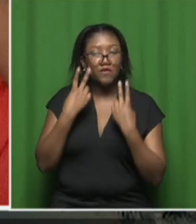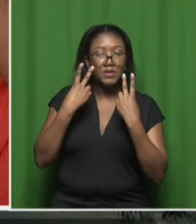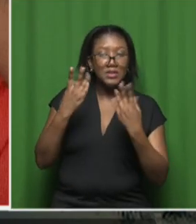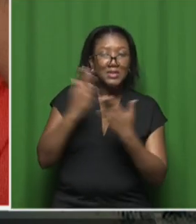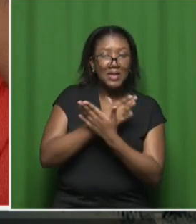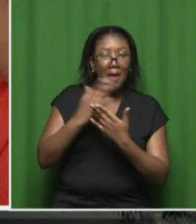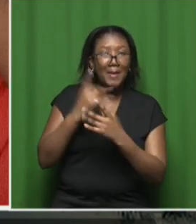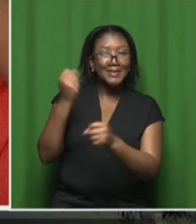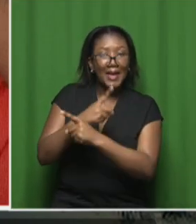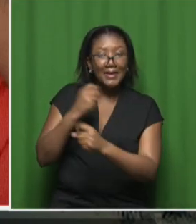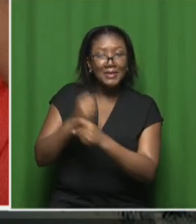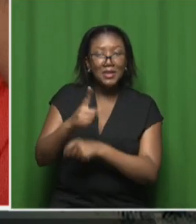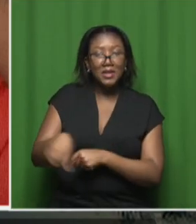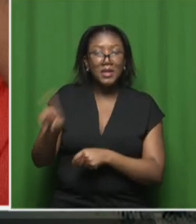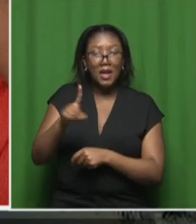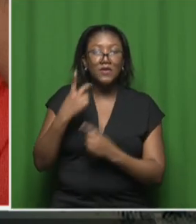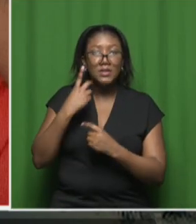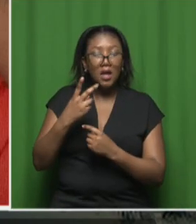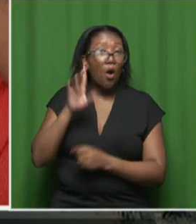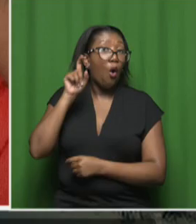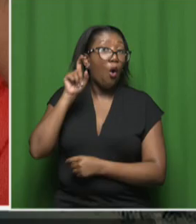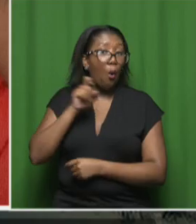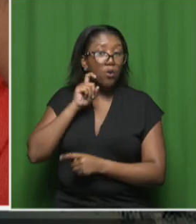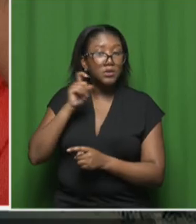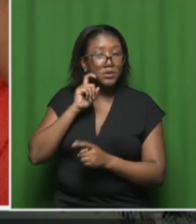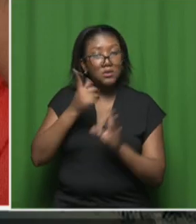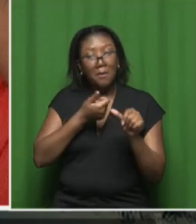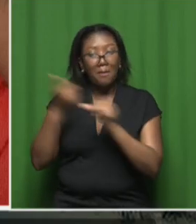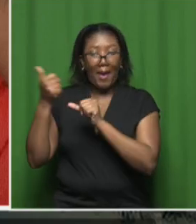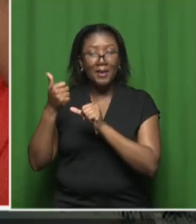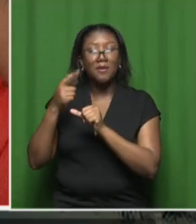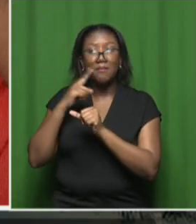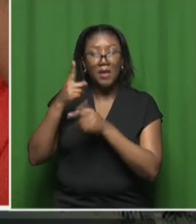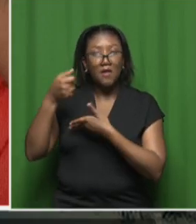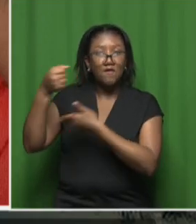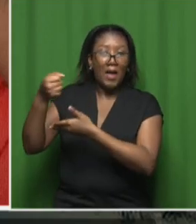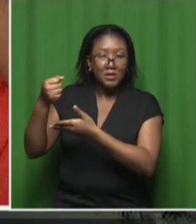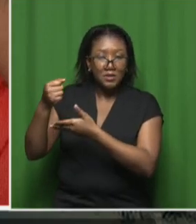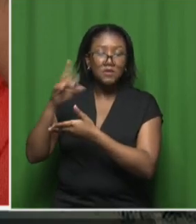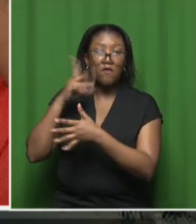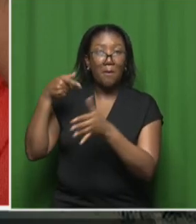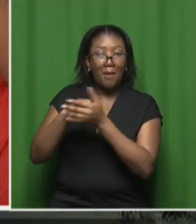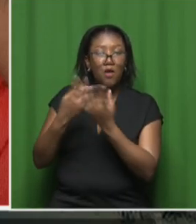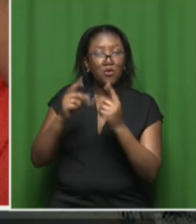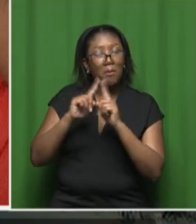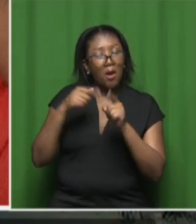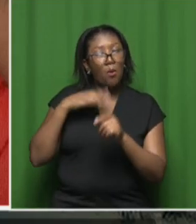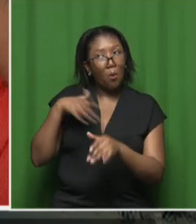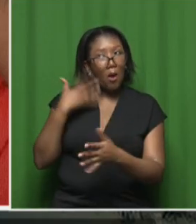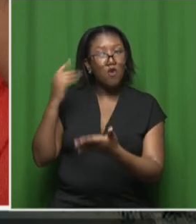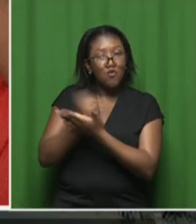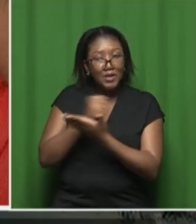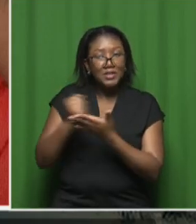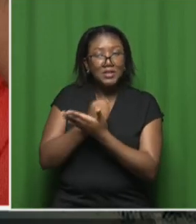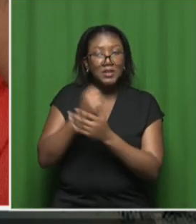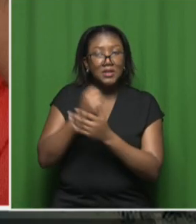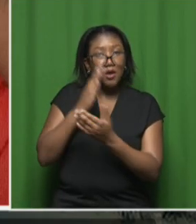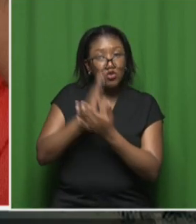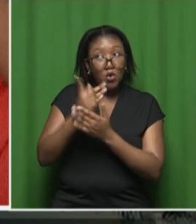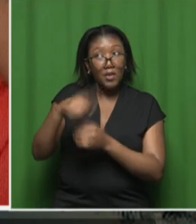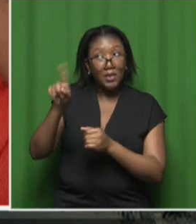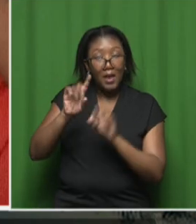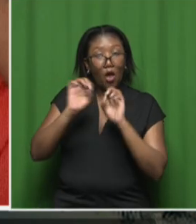taxi recap where they send these old cars and then they fund them for that. So hence we are saying we want to register with them and be regulated for us